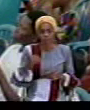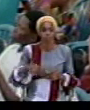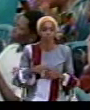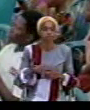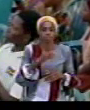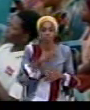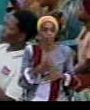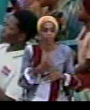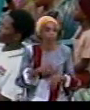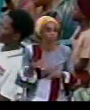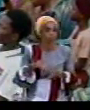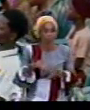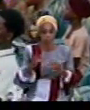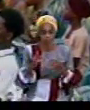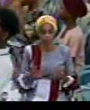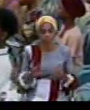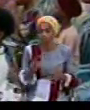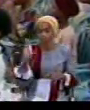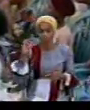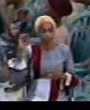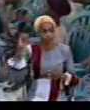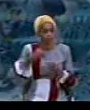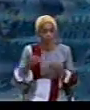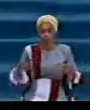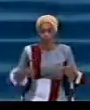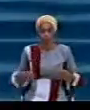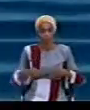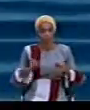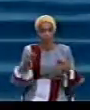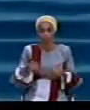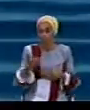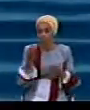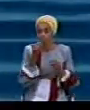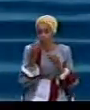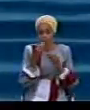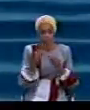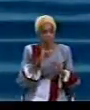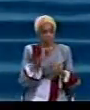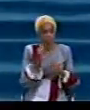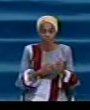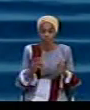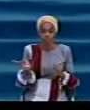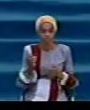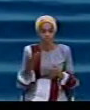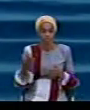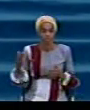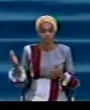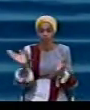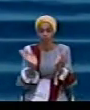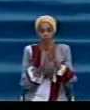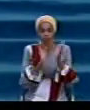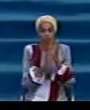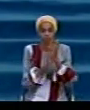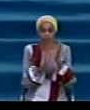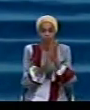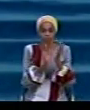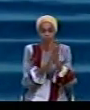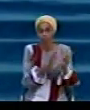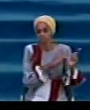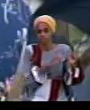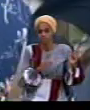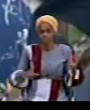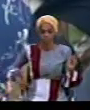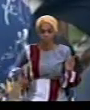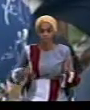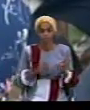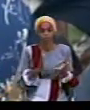I could stay. The pain is no longer there. I can eat everything. In fact, praise the Lord. And I also want